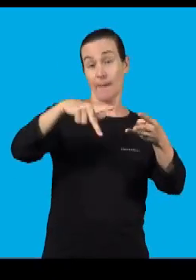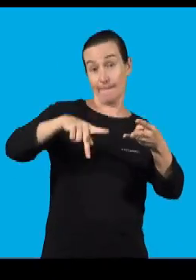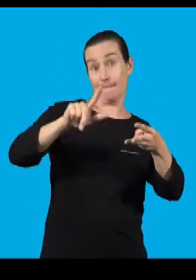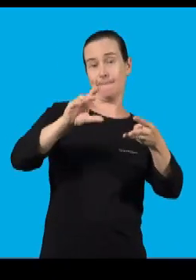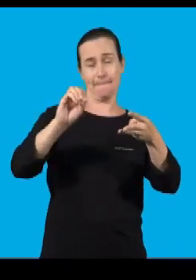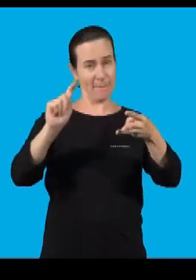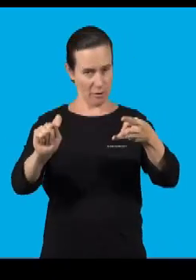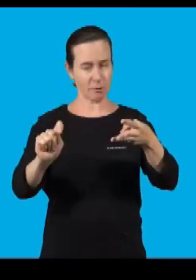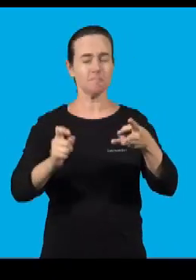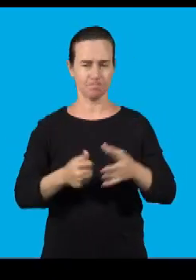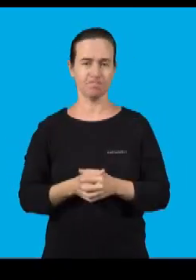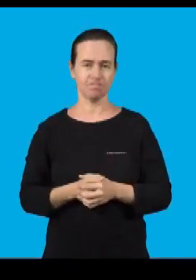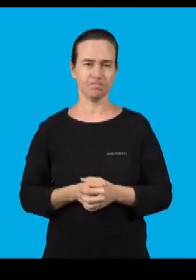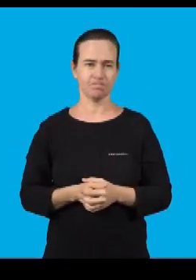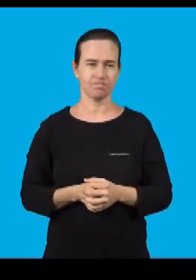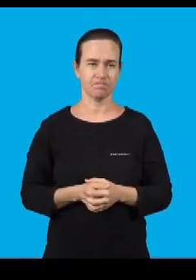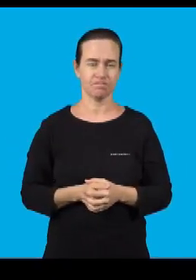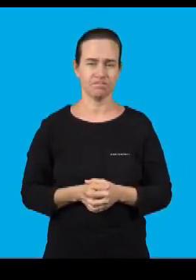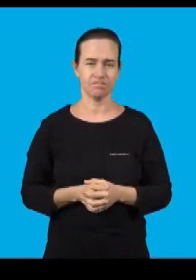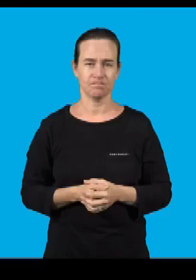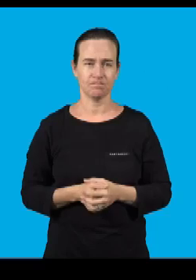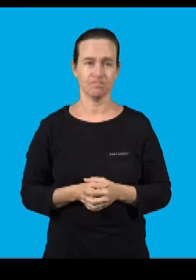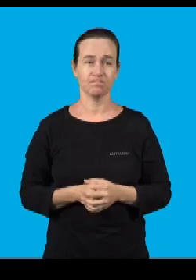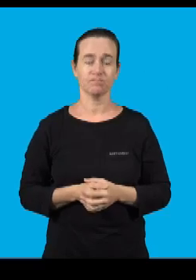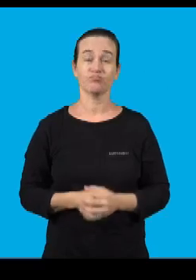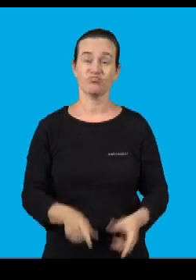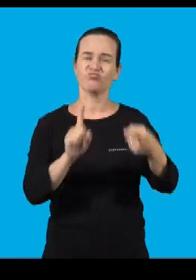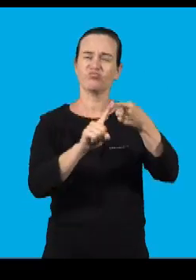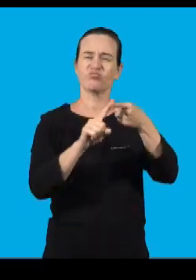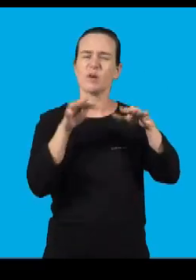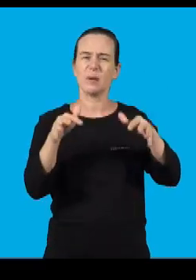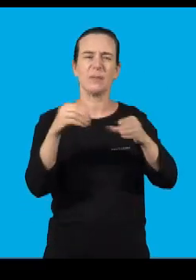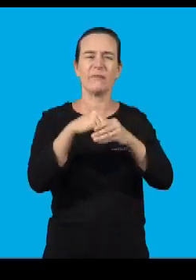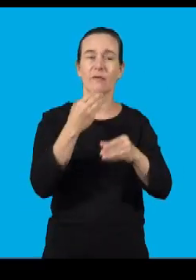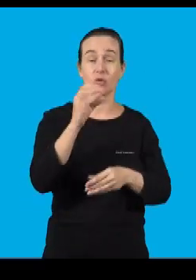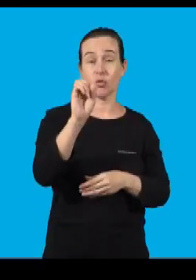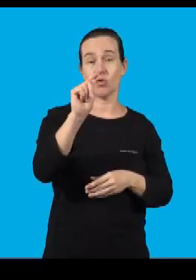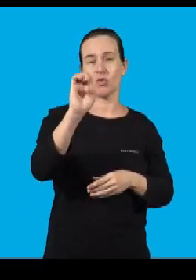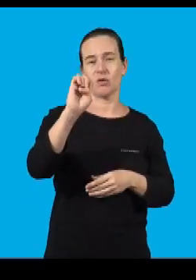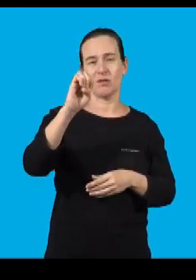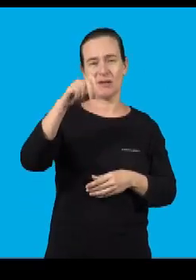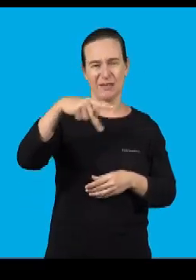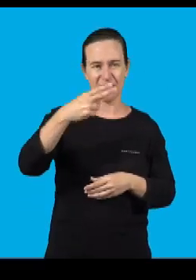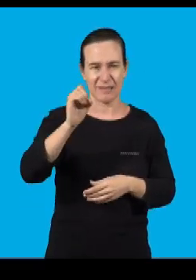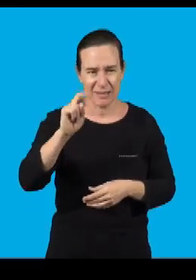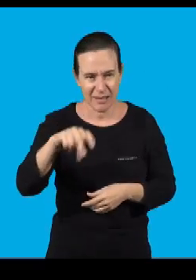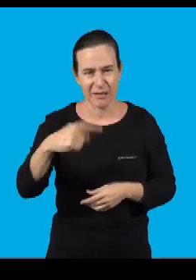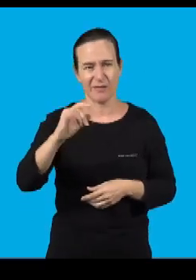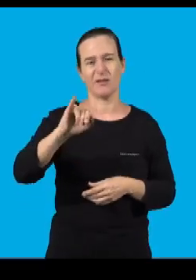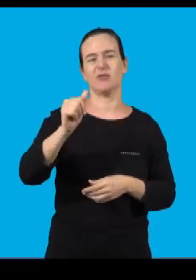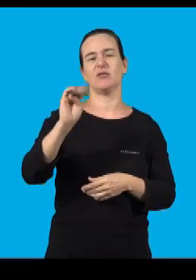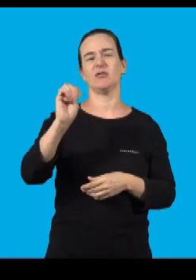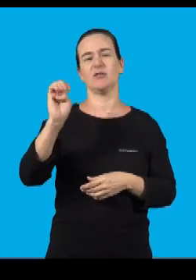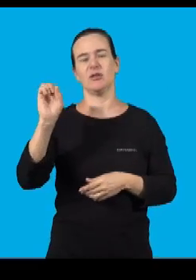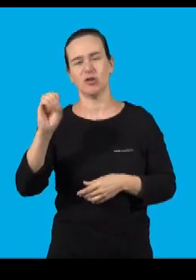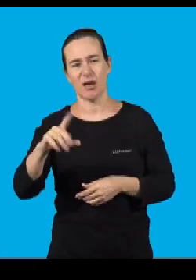to look at plot, all right? So let's see if we can break that down. Our characters are Stephen Khumalo, James